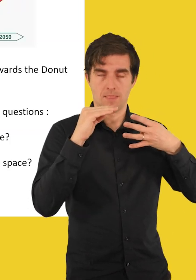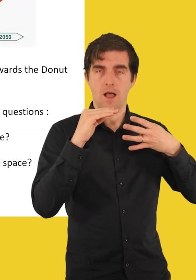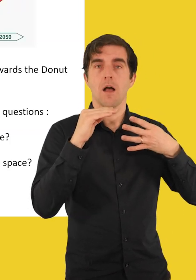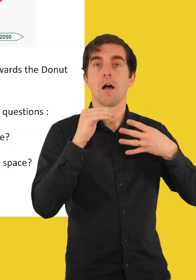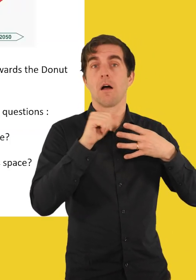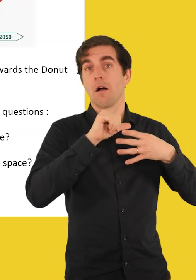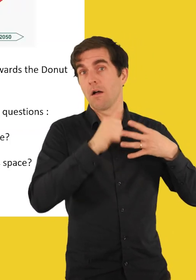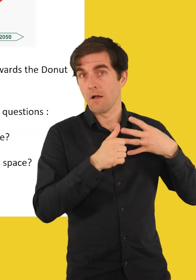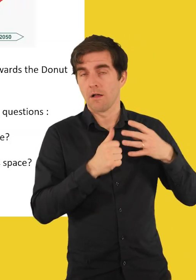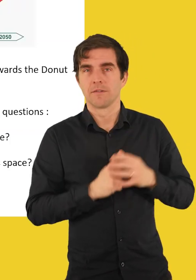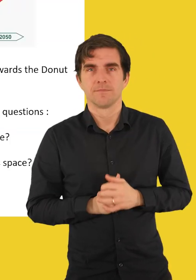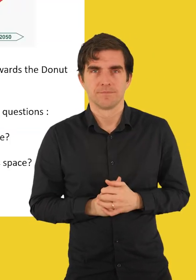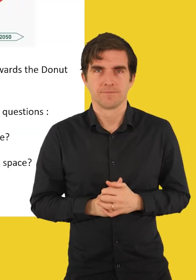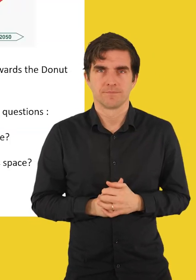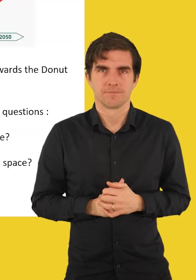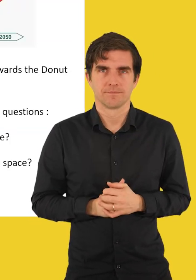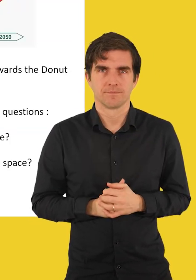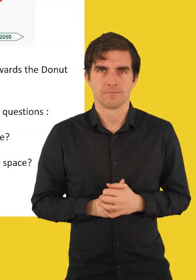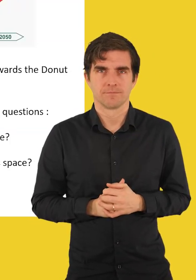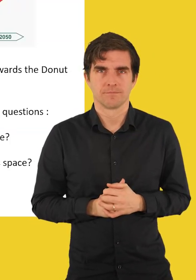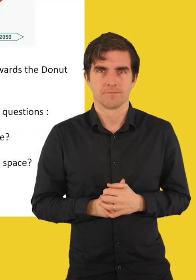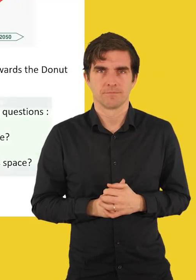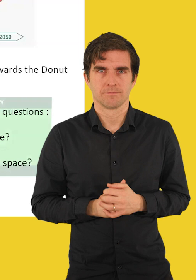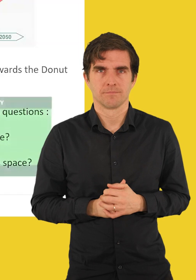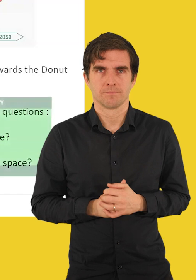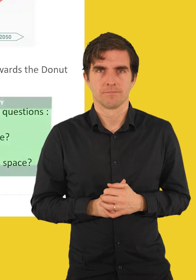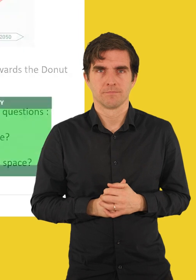And then after we